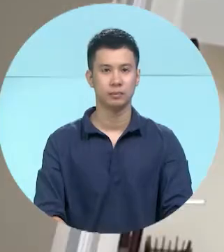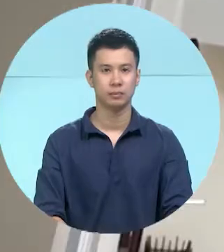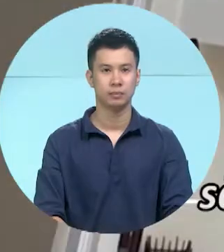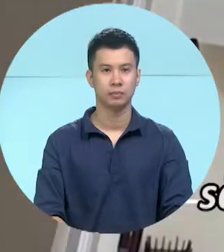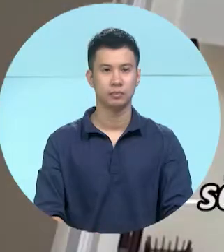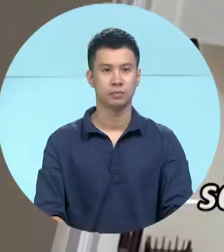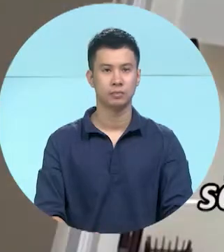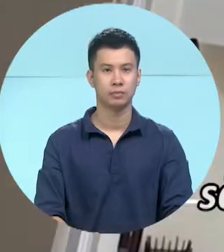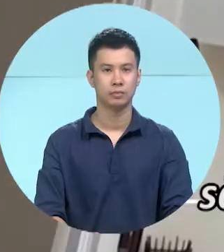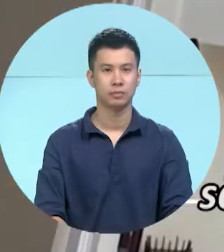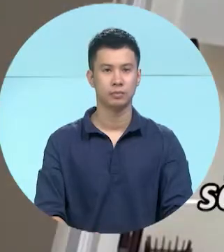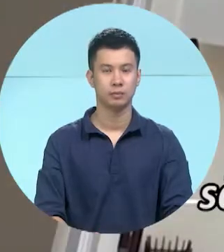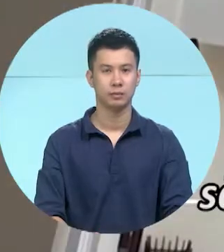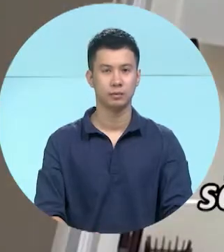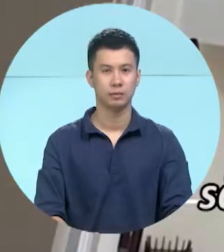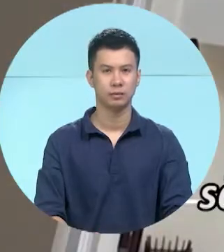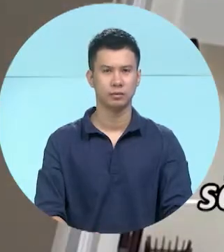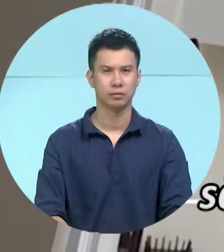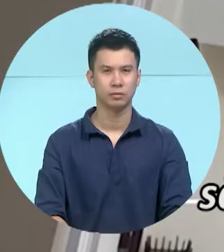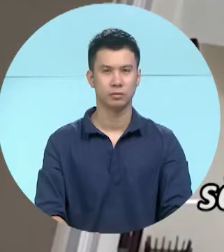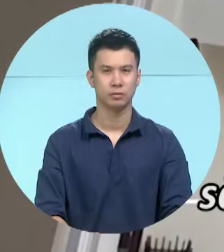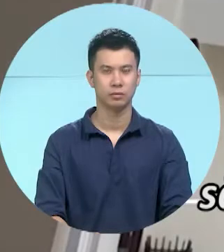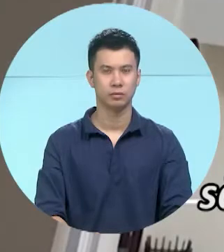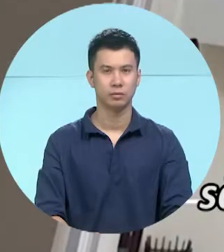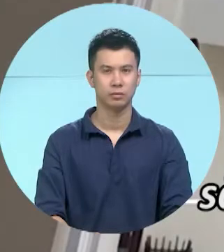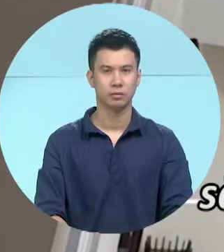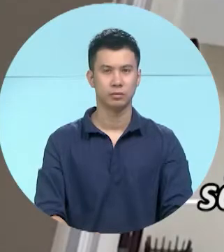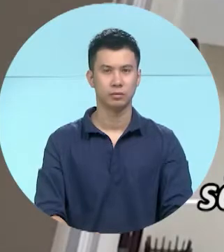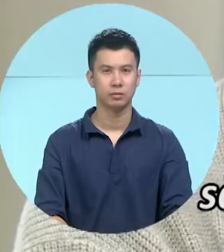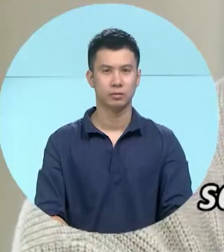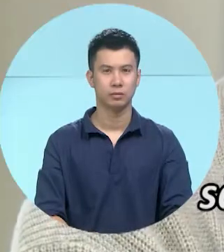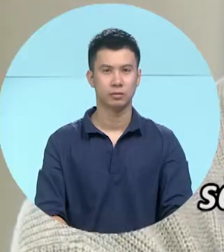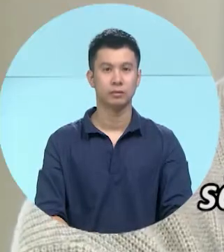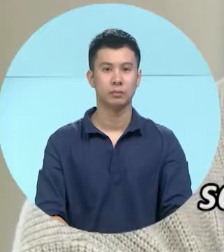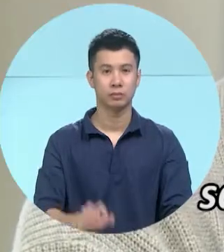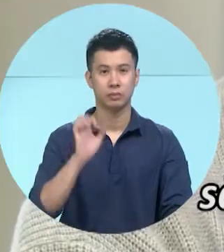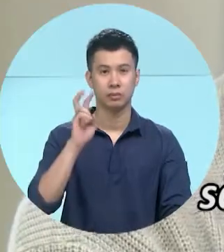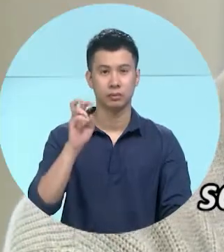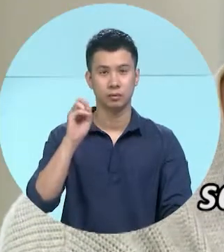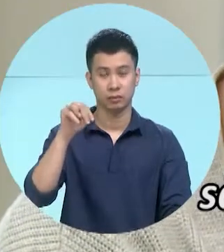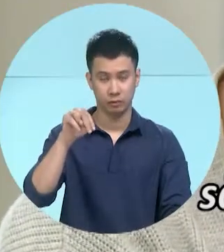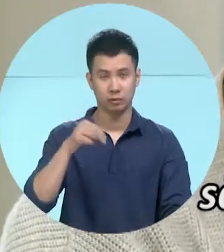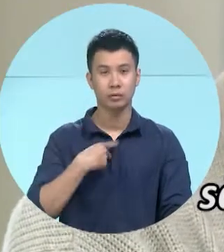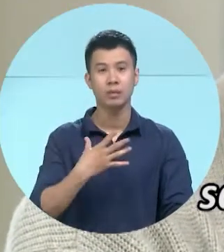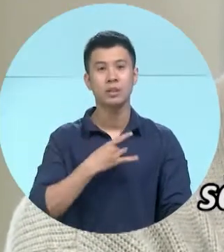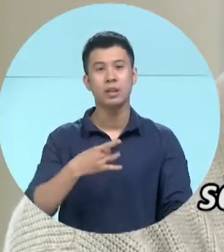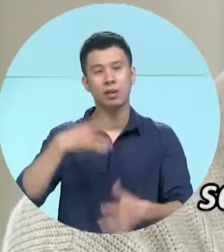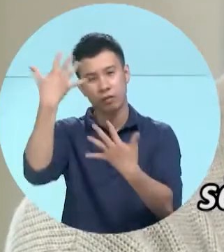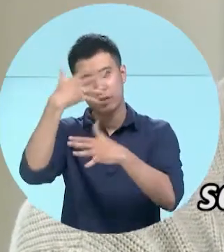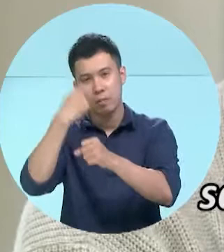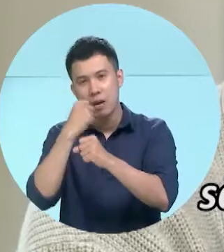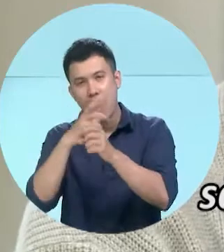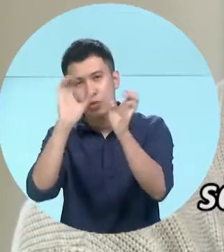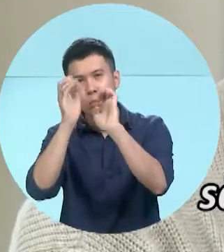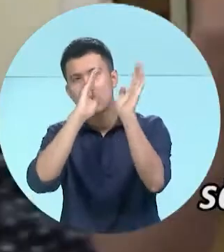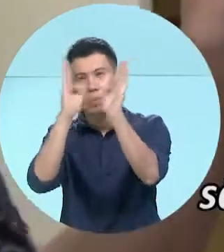Then he loves making movies. He's really good at setting up different scenes, and he'll ask his